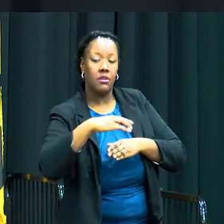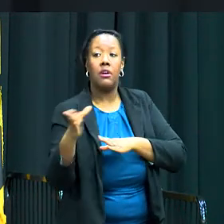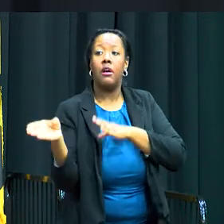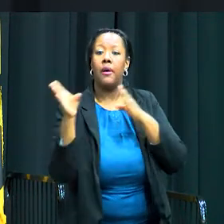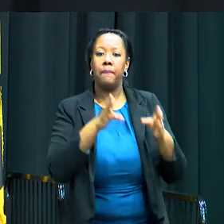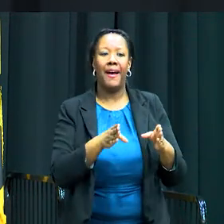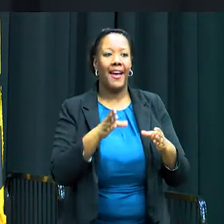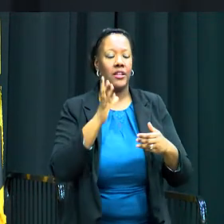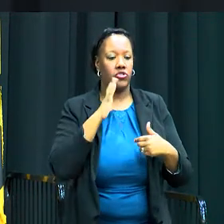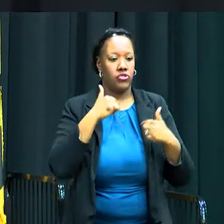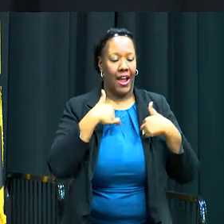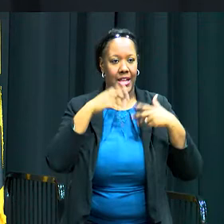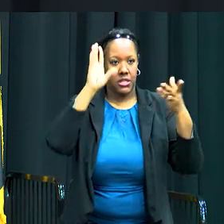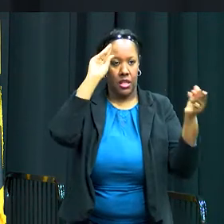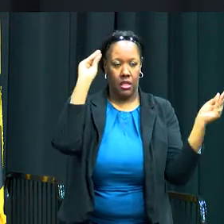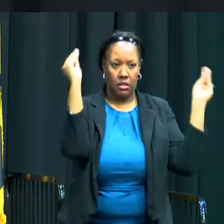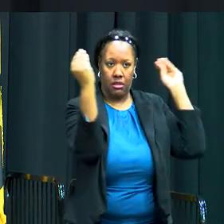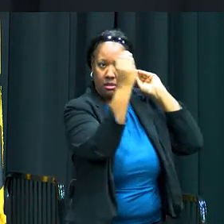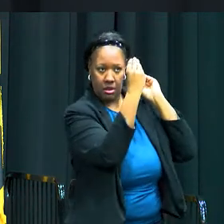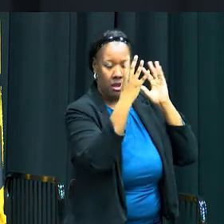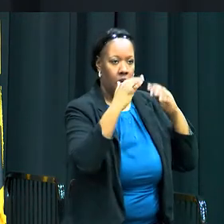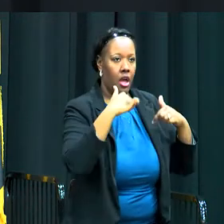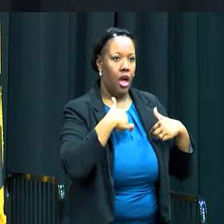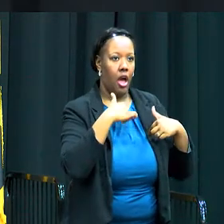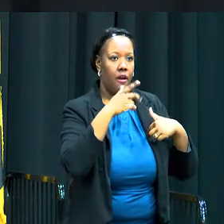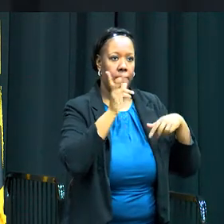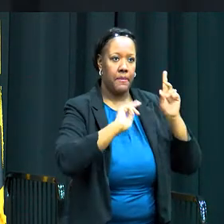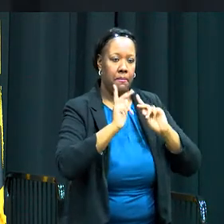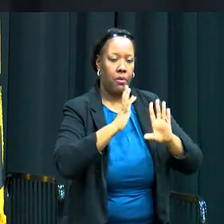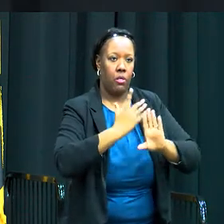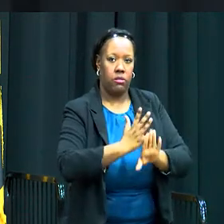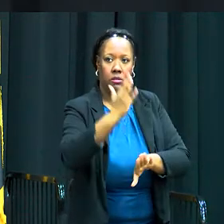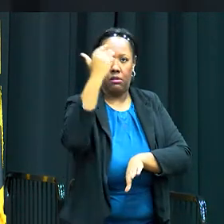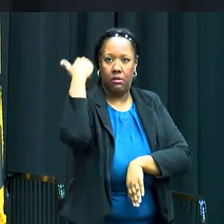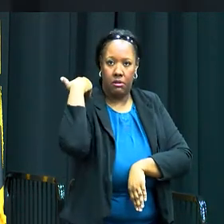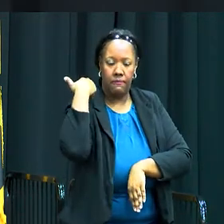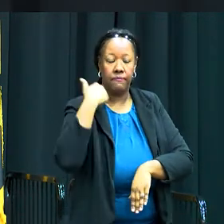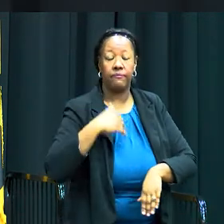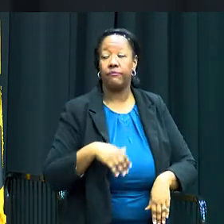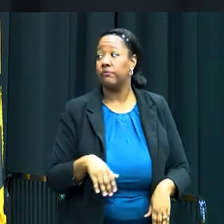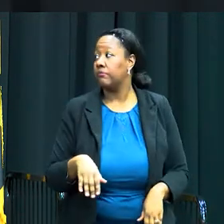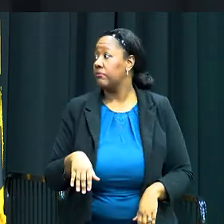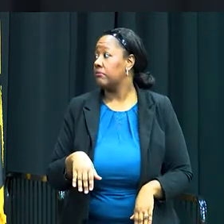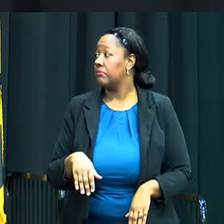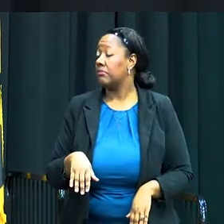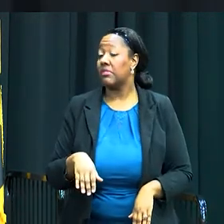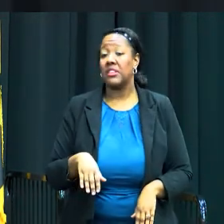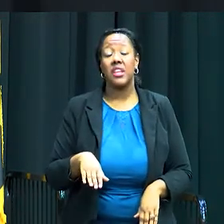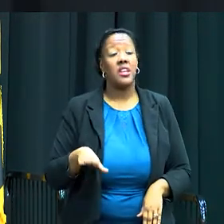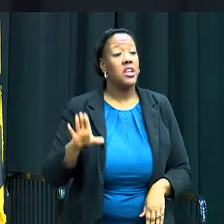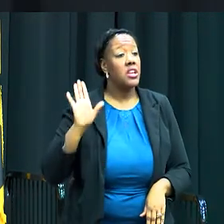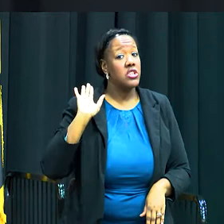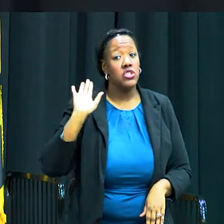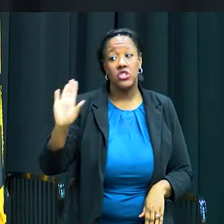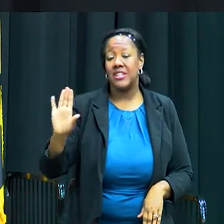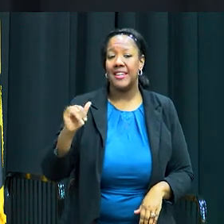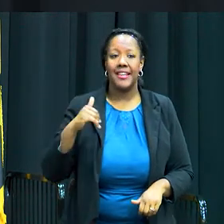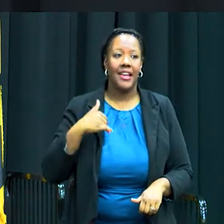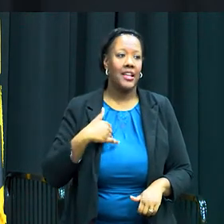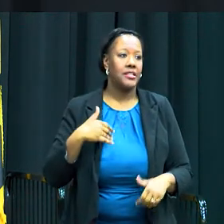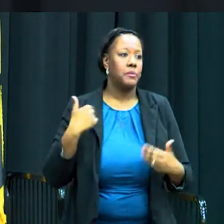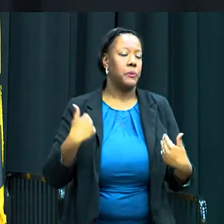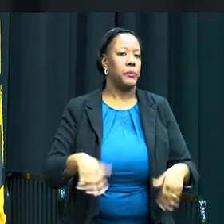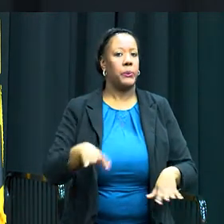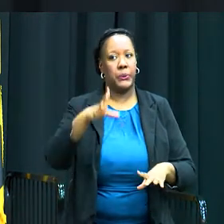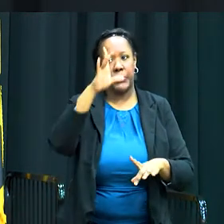place themselves in the shoes of those that lived before us. Students in her course have been extremely positive